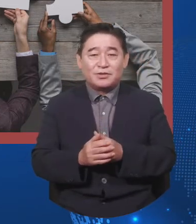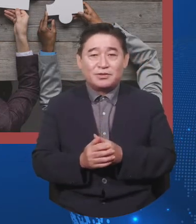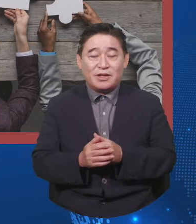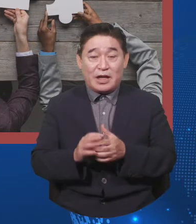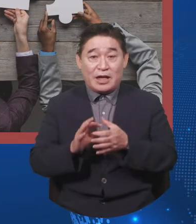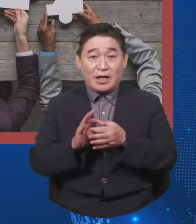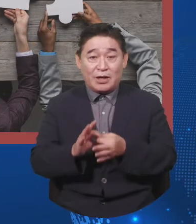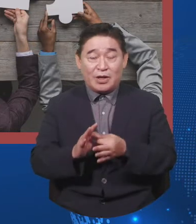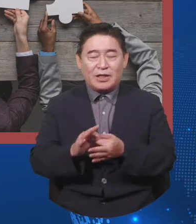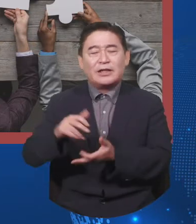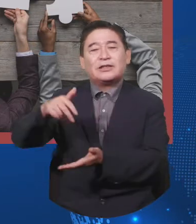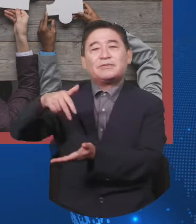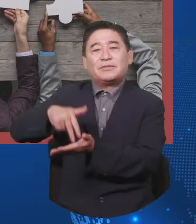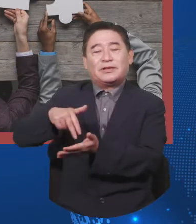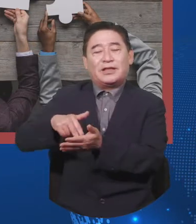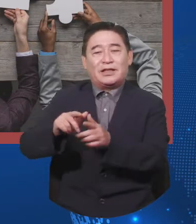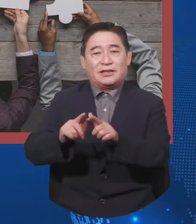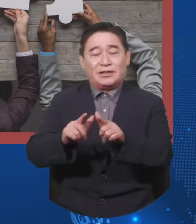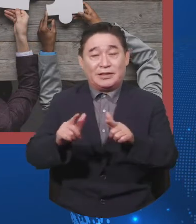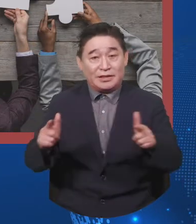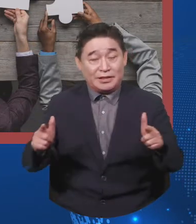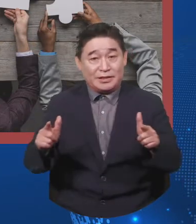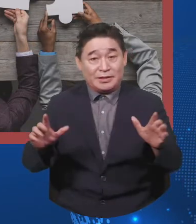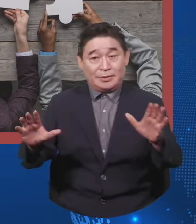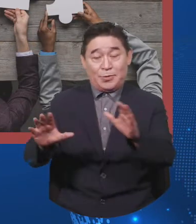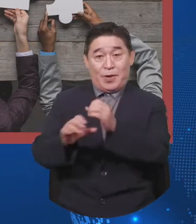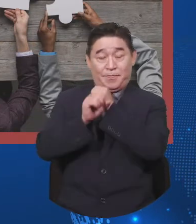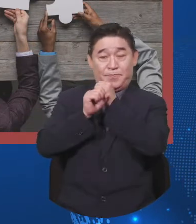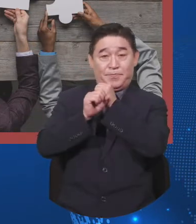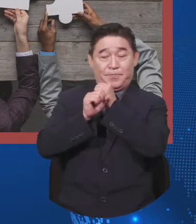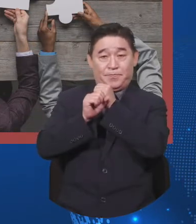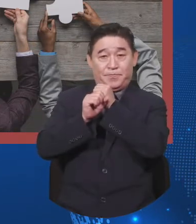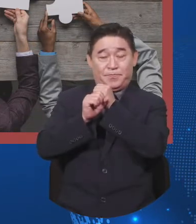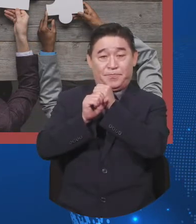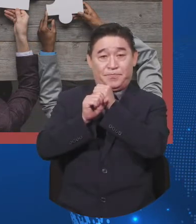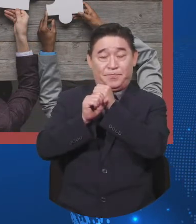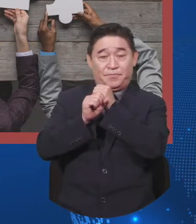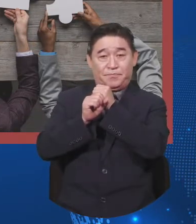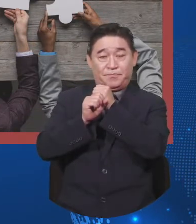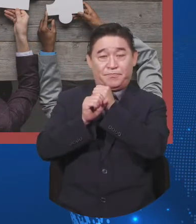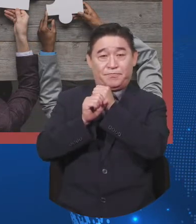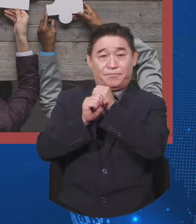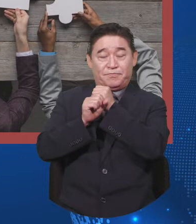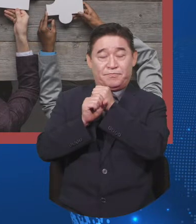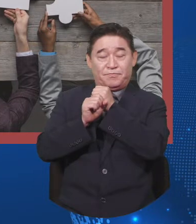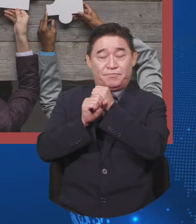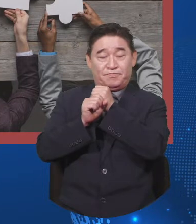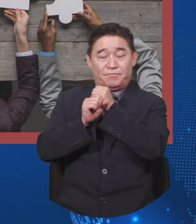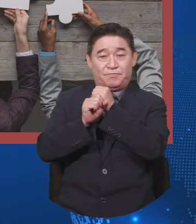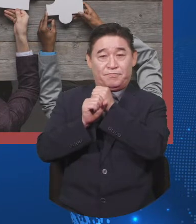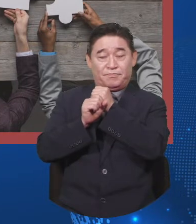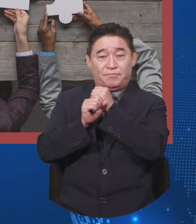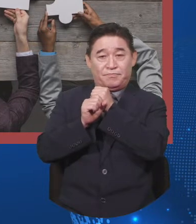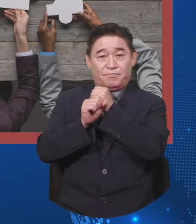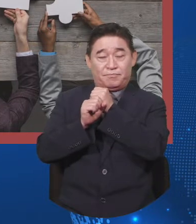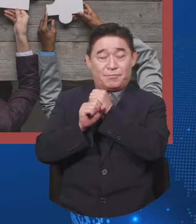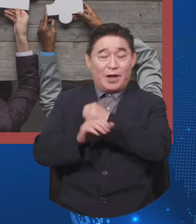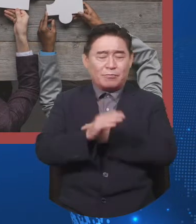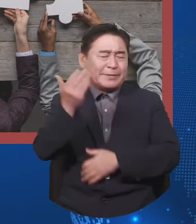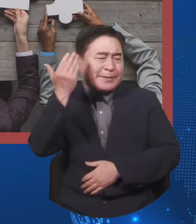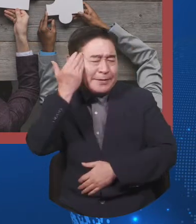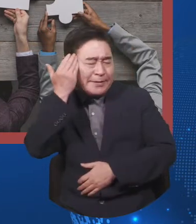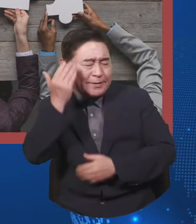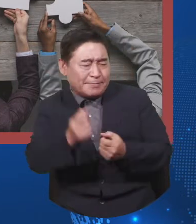perspectives to expand our knowledge and to innovate. Innovation is a key word and very close to